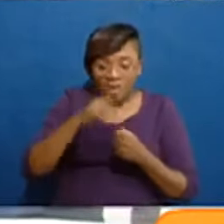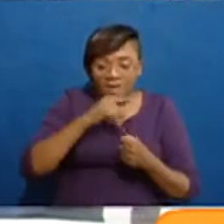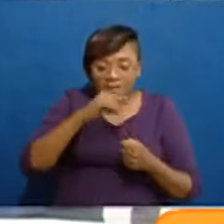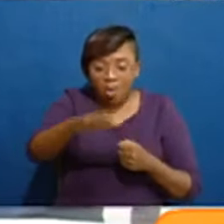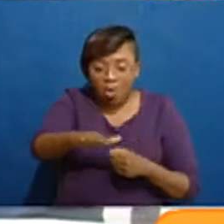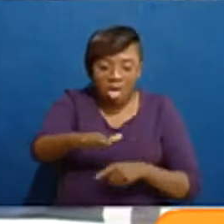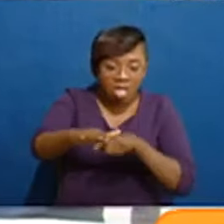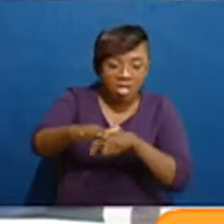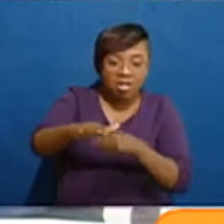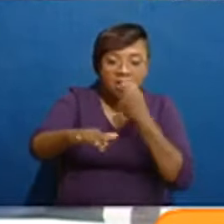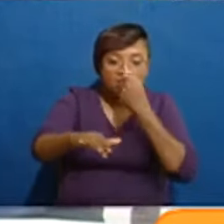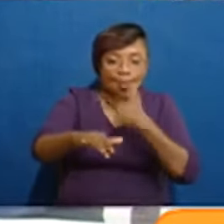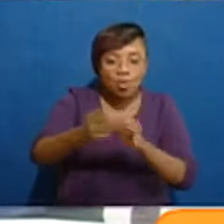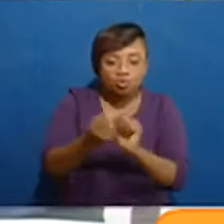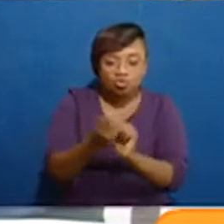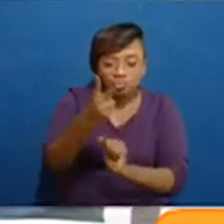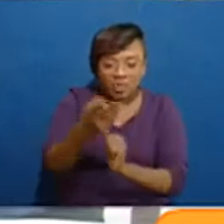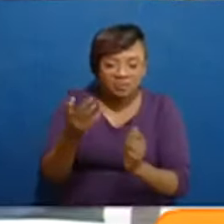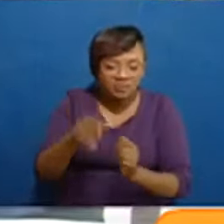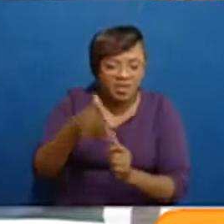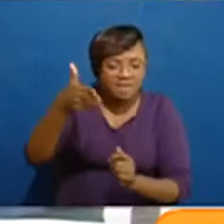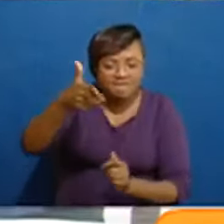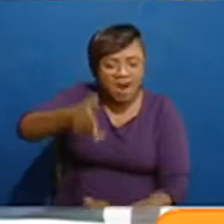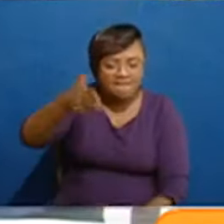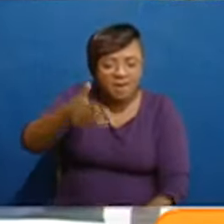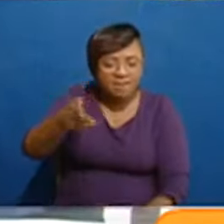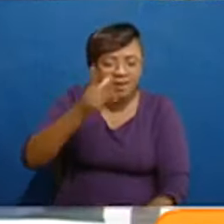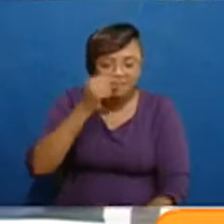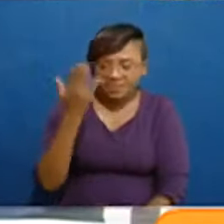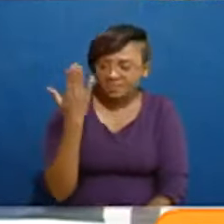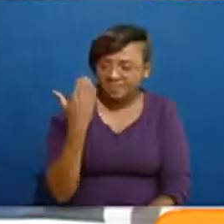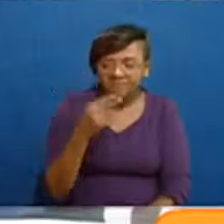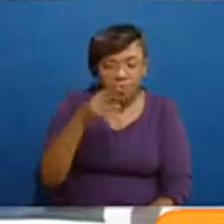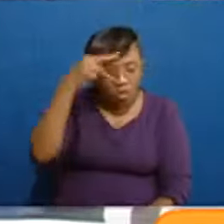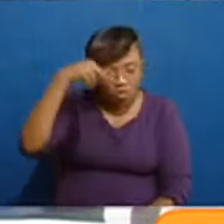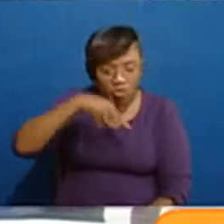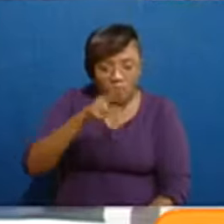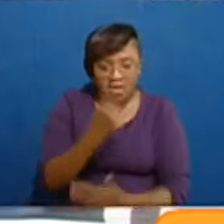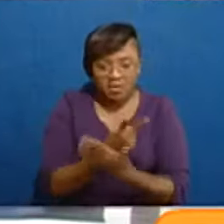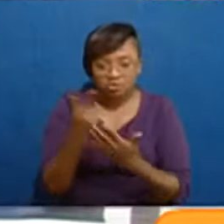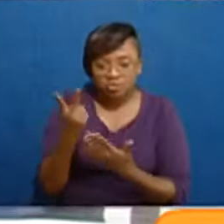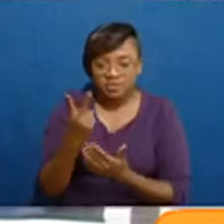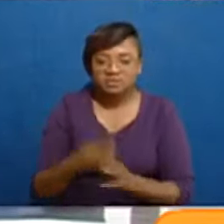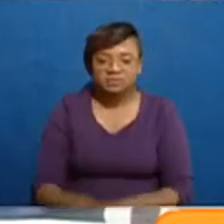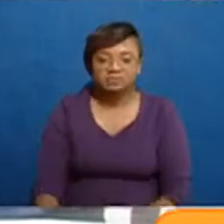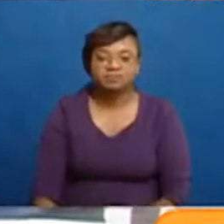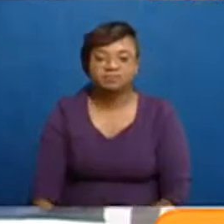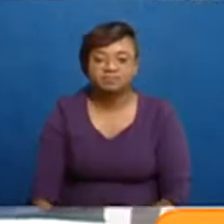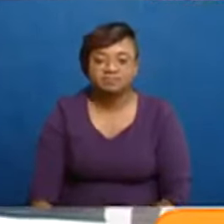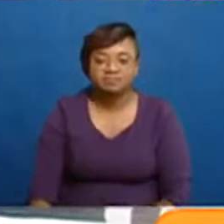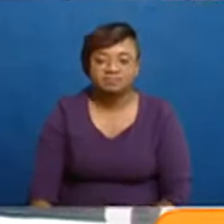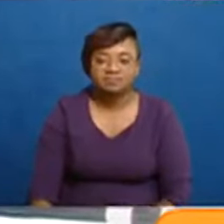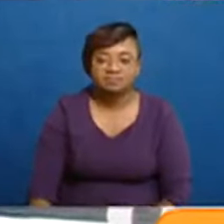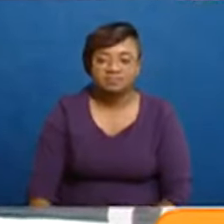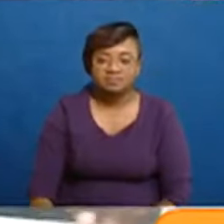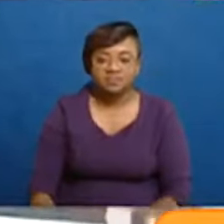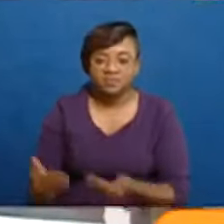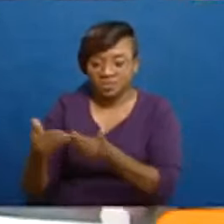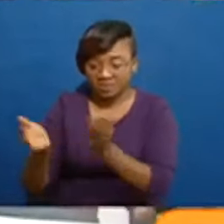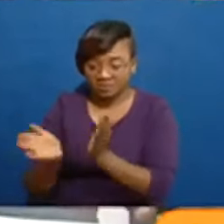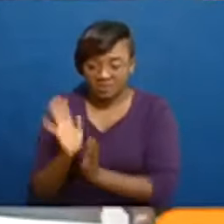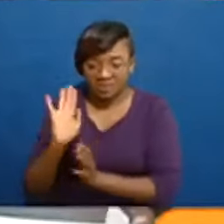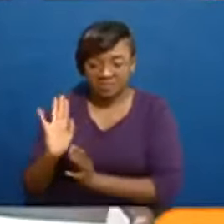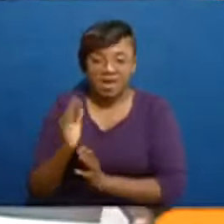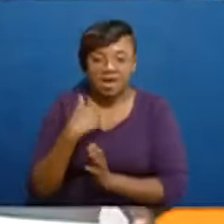12-year-old boy shot in Rongai during the anti-government protests 2 weeks ago. The families had prepared two